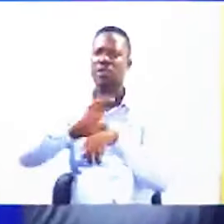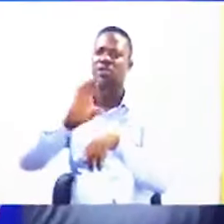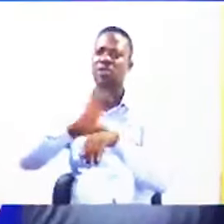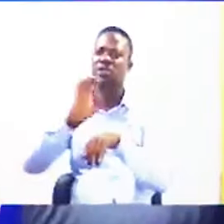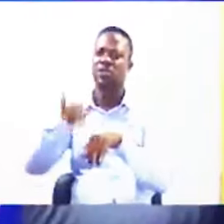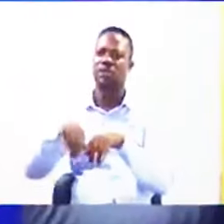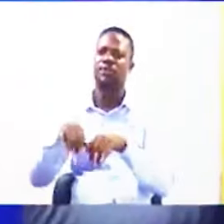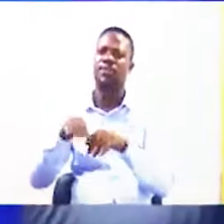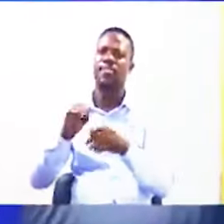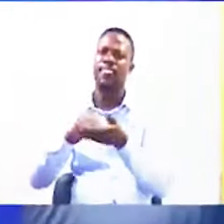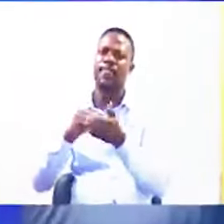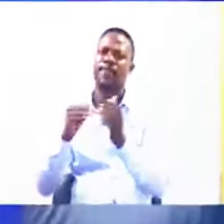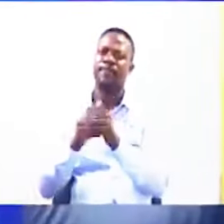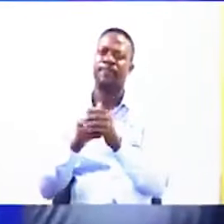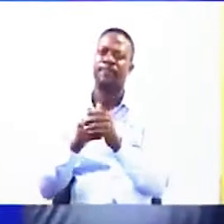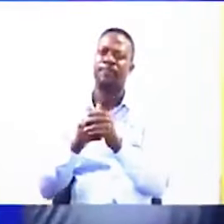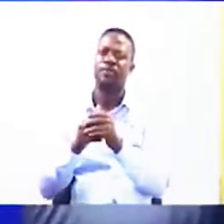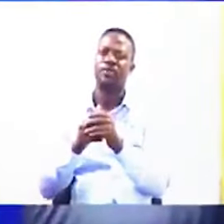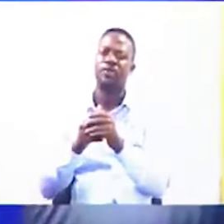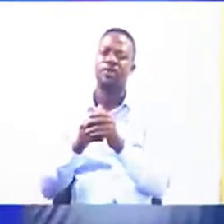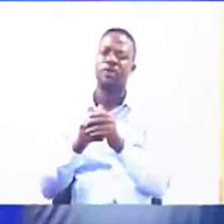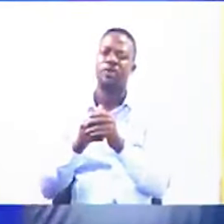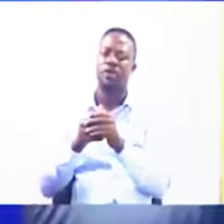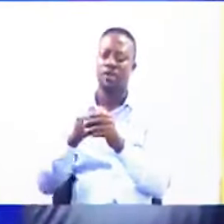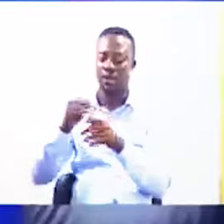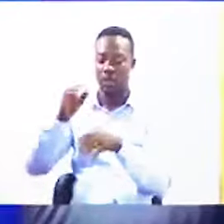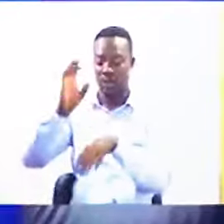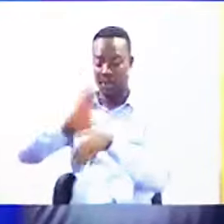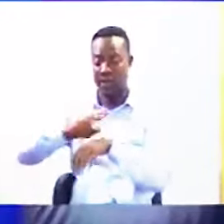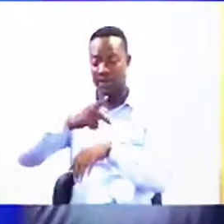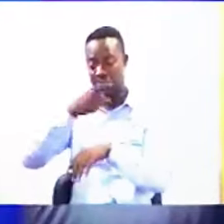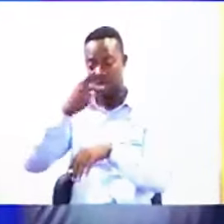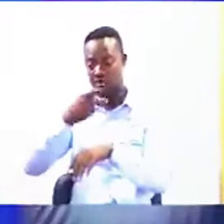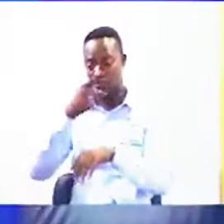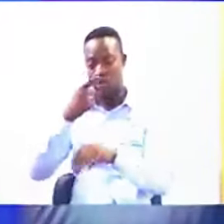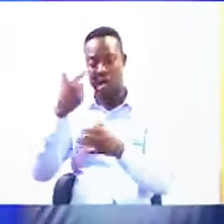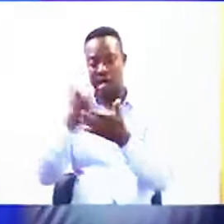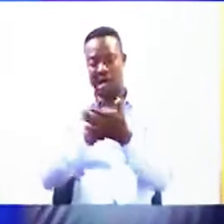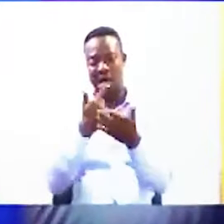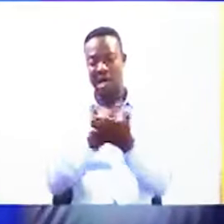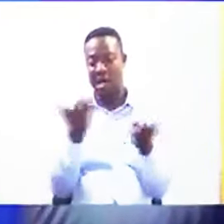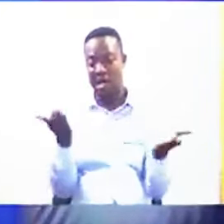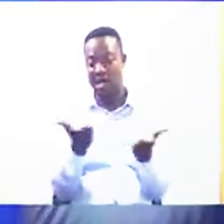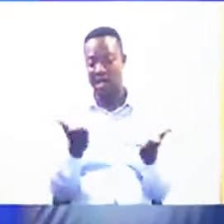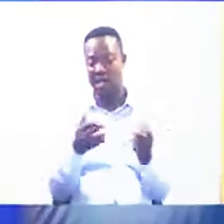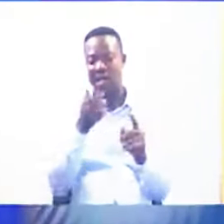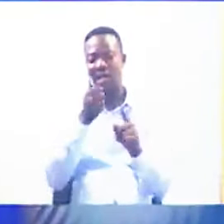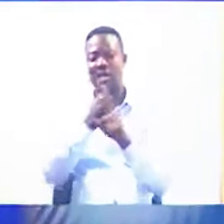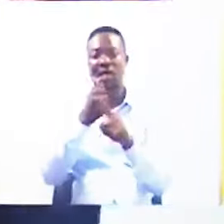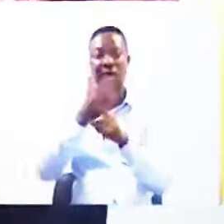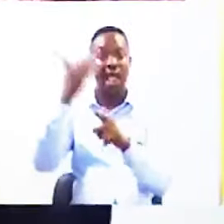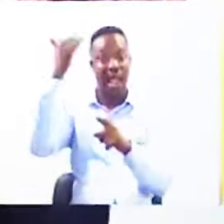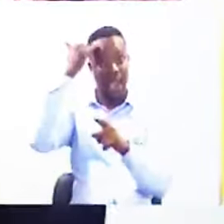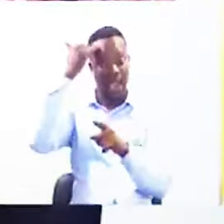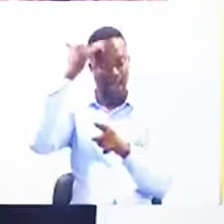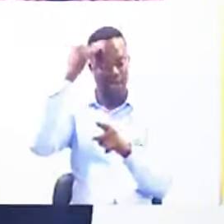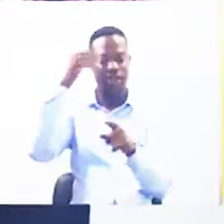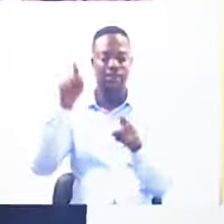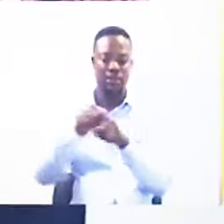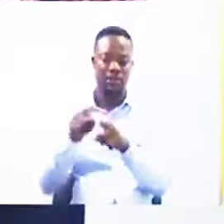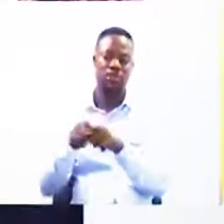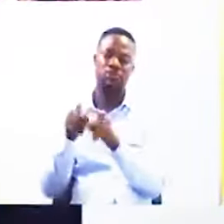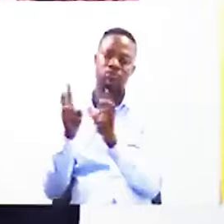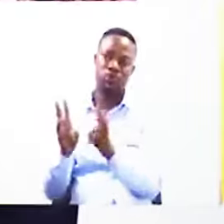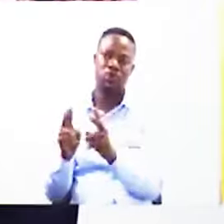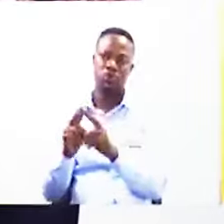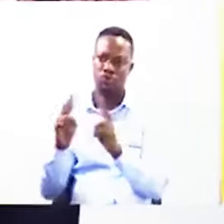is the center of the church's witness to the nation. Senia wo Pentecost asafomu no Ghana etie no. So Peter, being